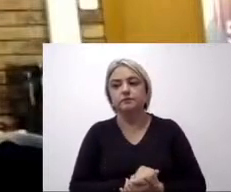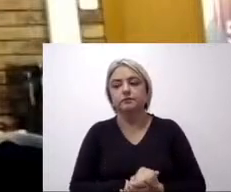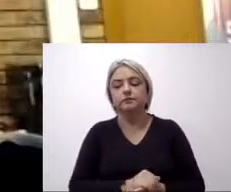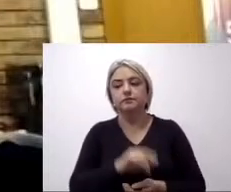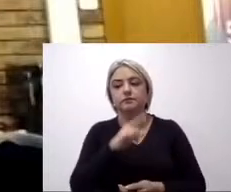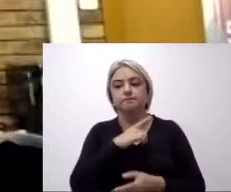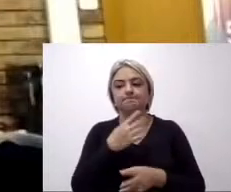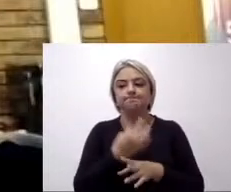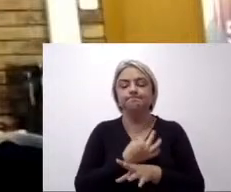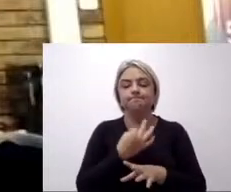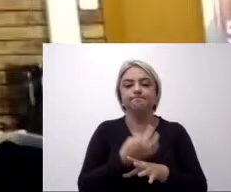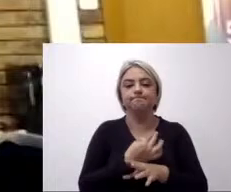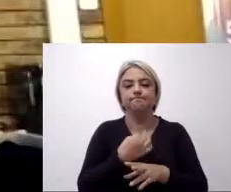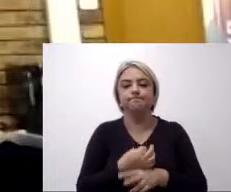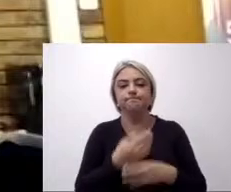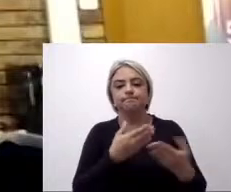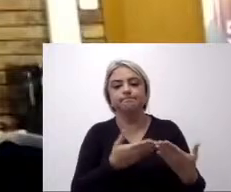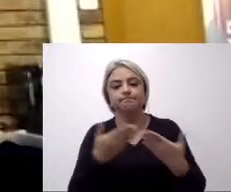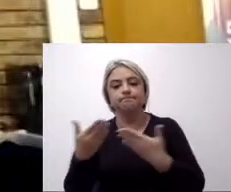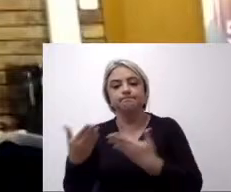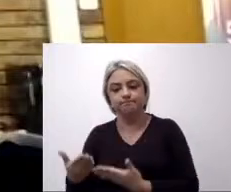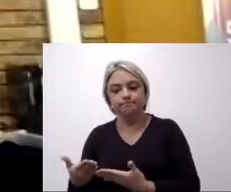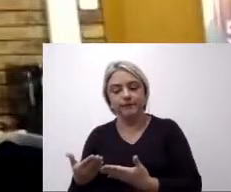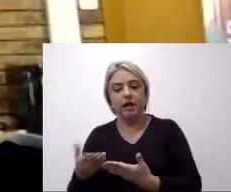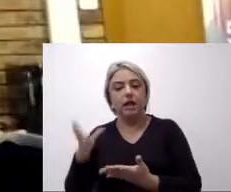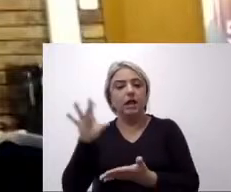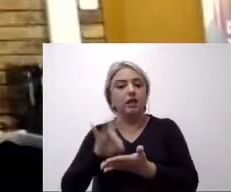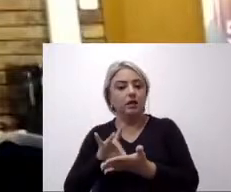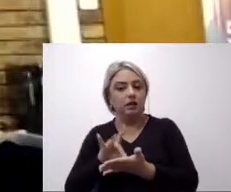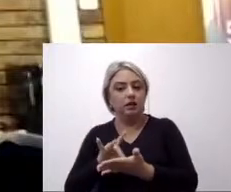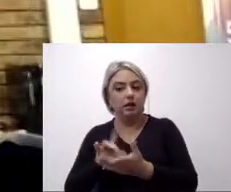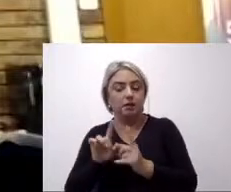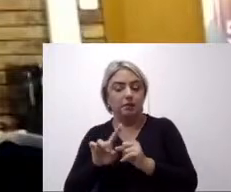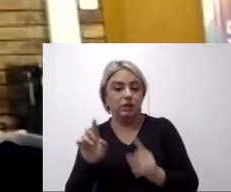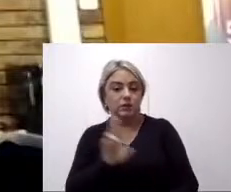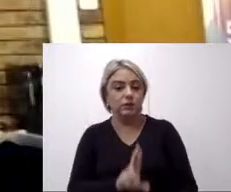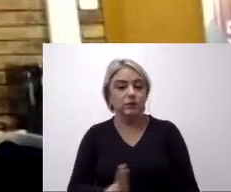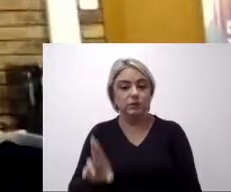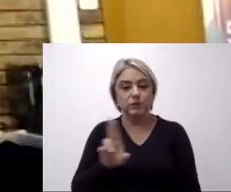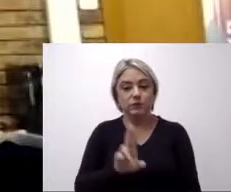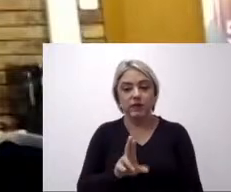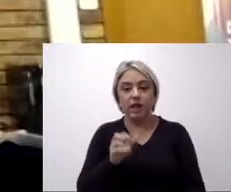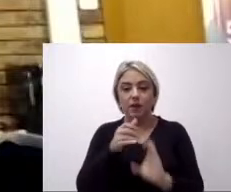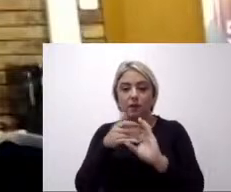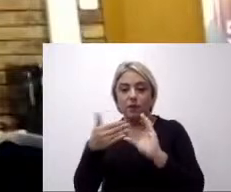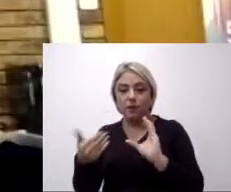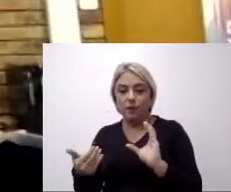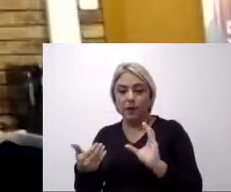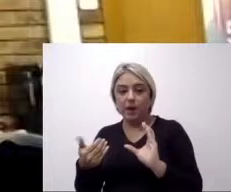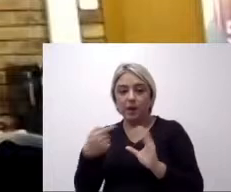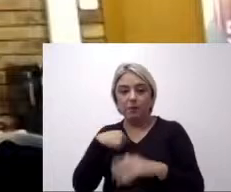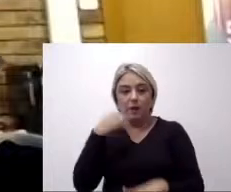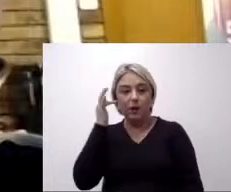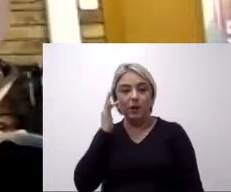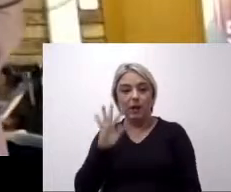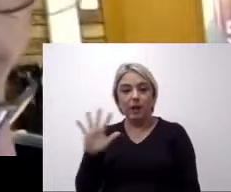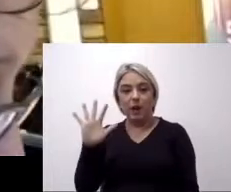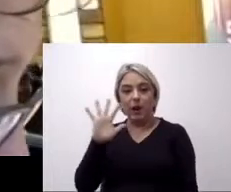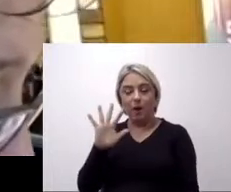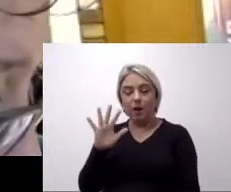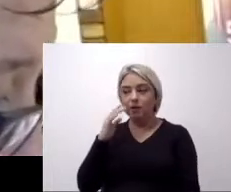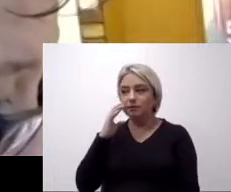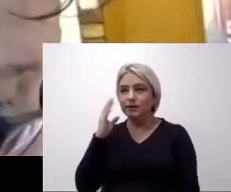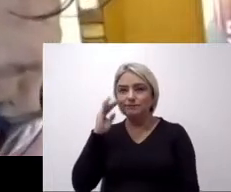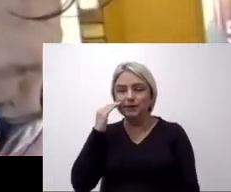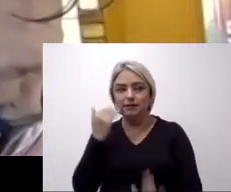the empirical to understand and the theoretical aspect to understand the reality. Reality becomes second, in my view. This is why I'm not